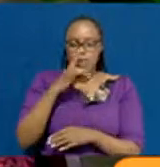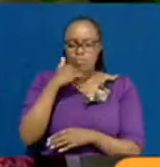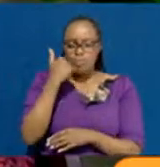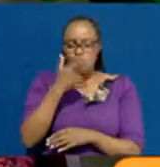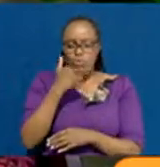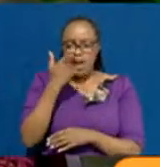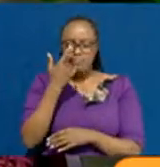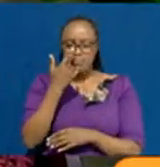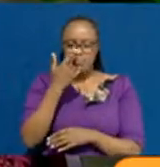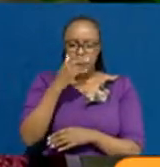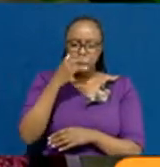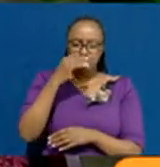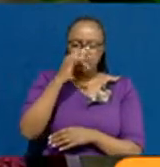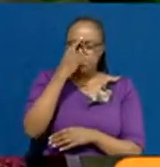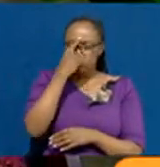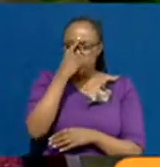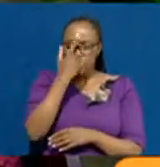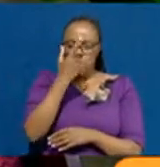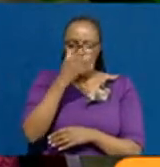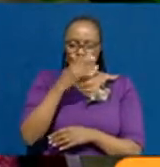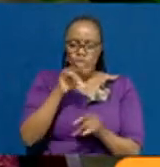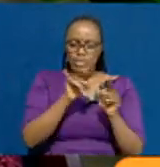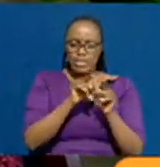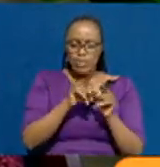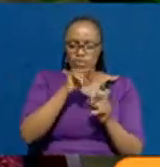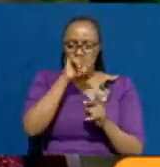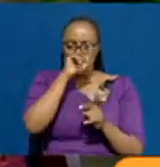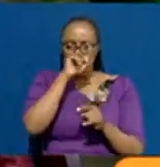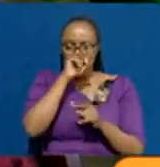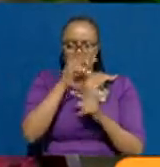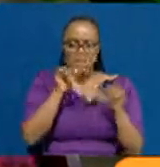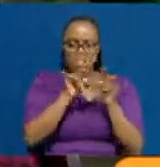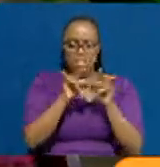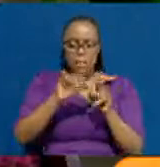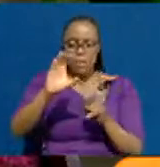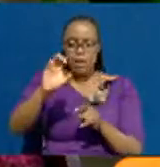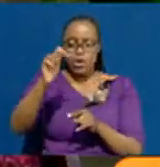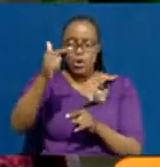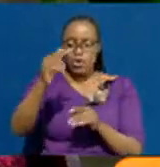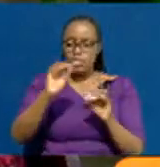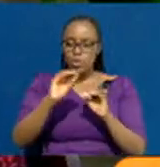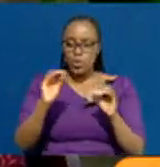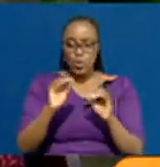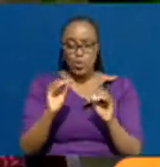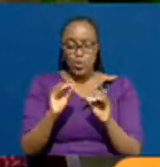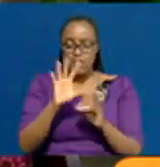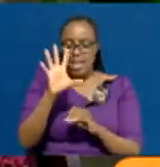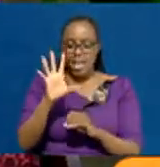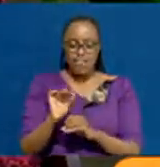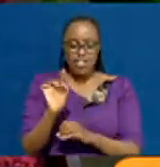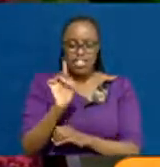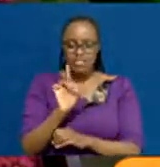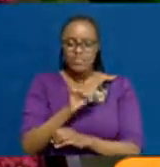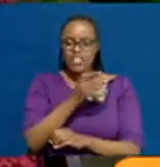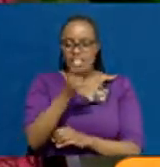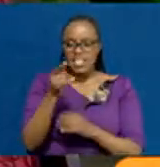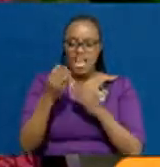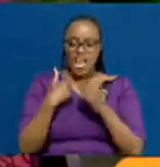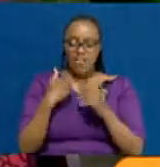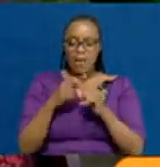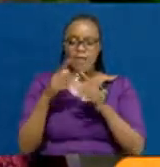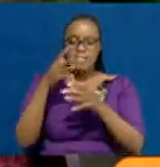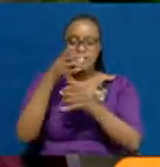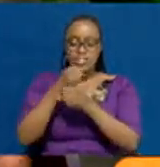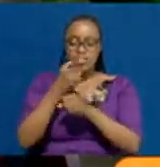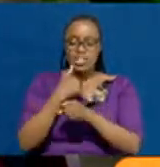in African setting, we haven't had reports of similar clot. So there's still, the jury is out there, but there is an